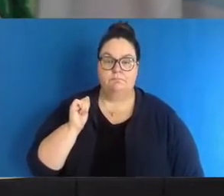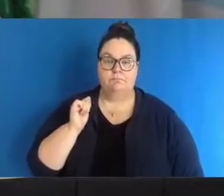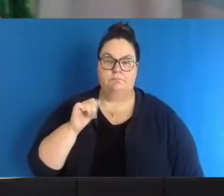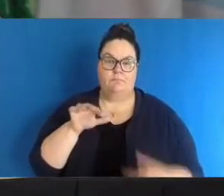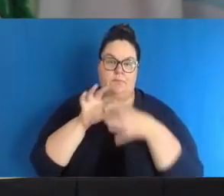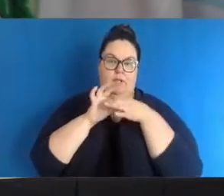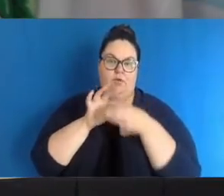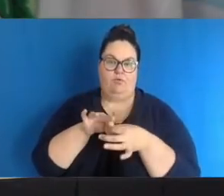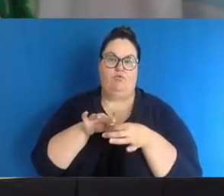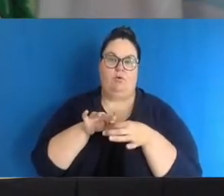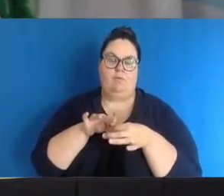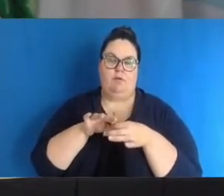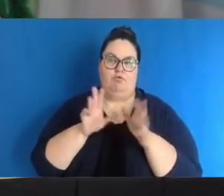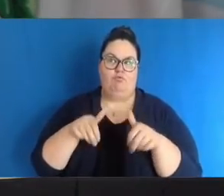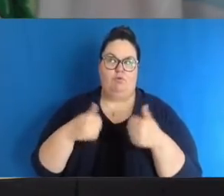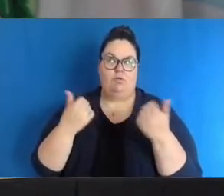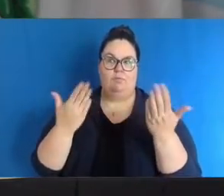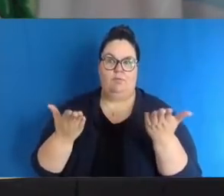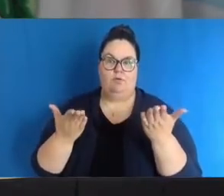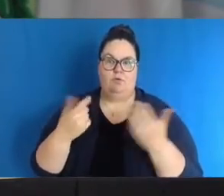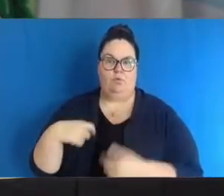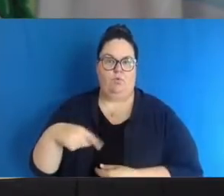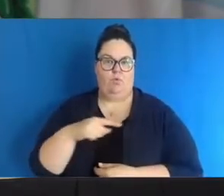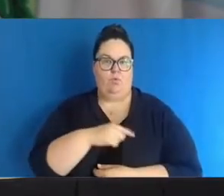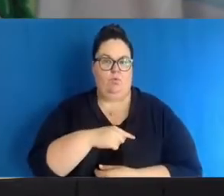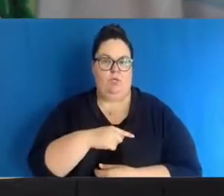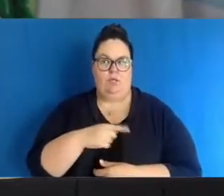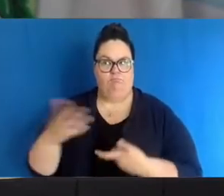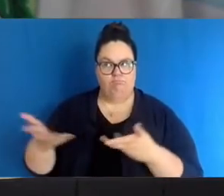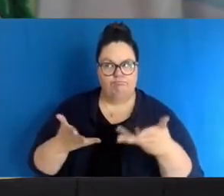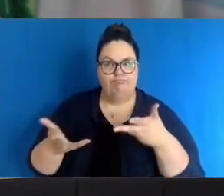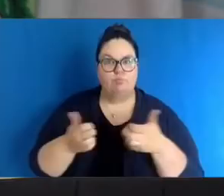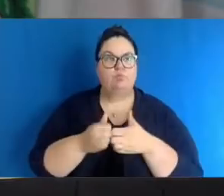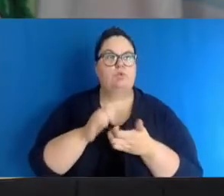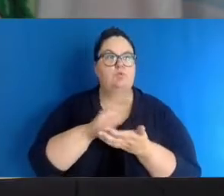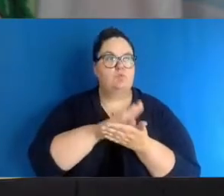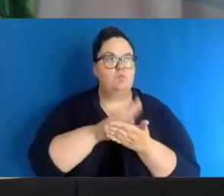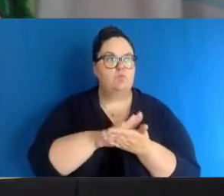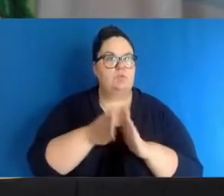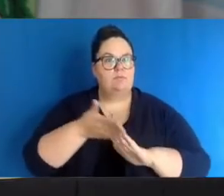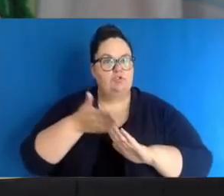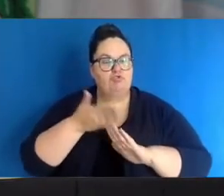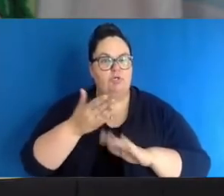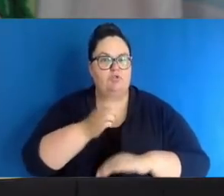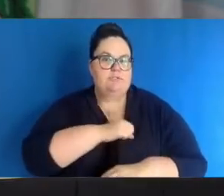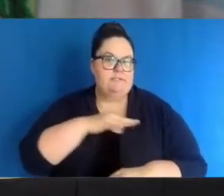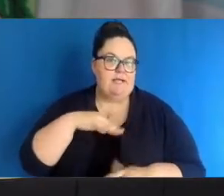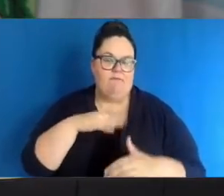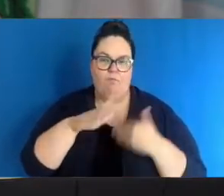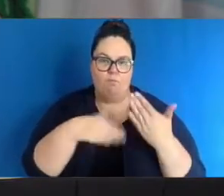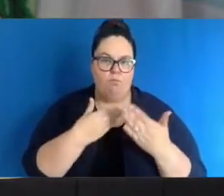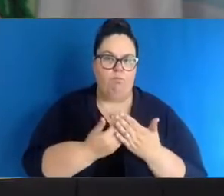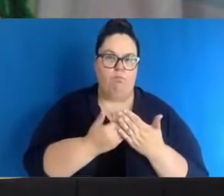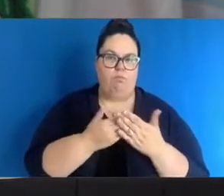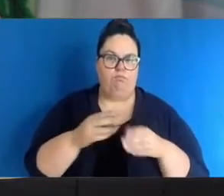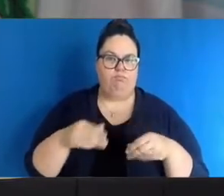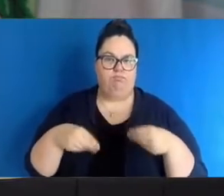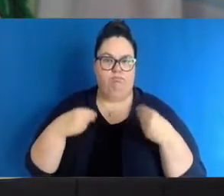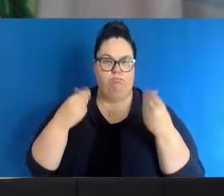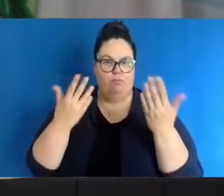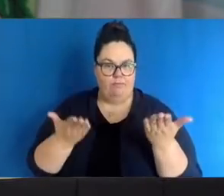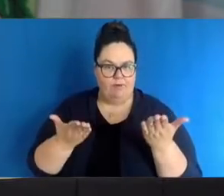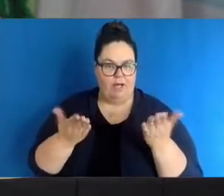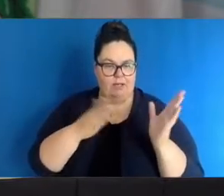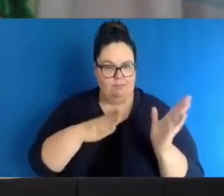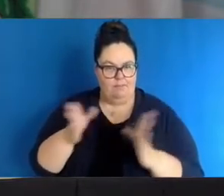to the recommendations, we'll be working with all of the schools, all the administrators, all the staff to operationalize the